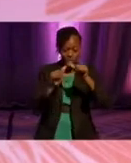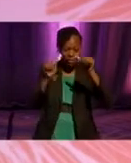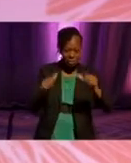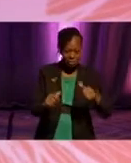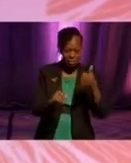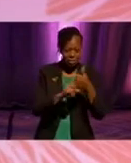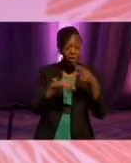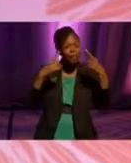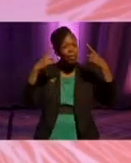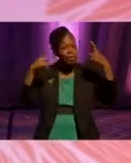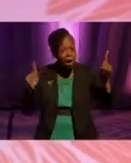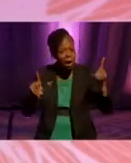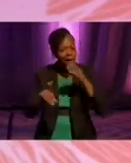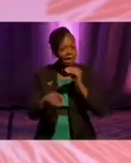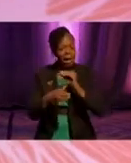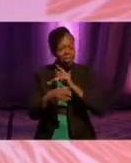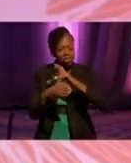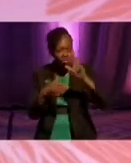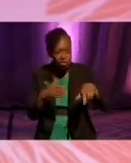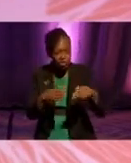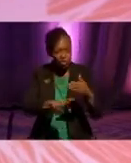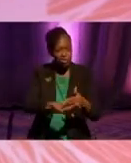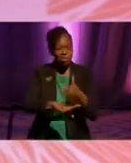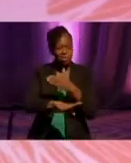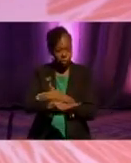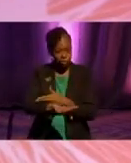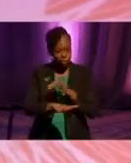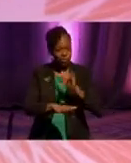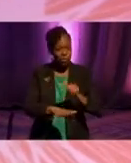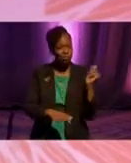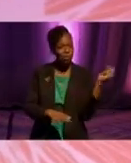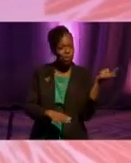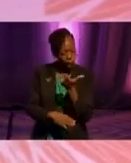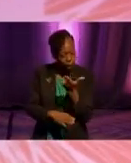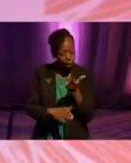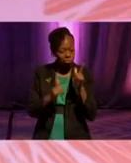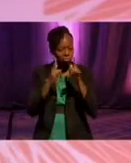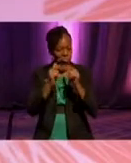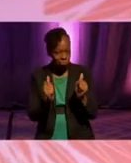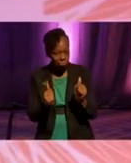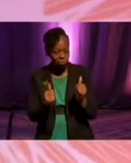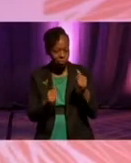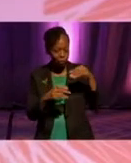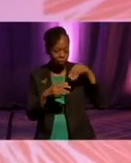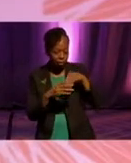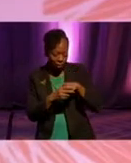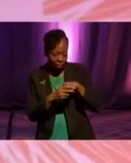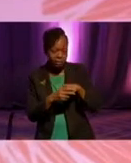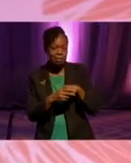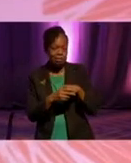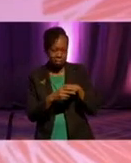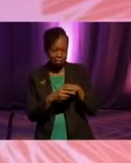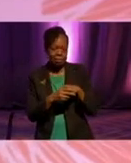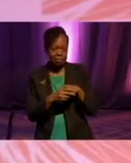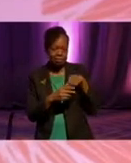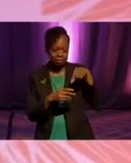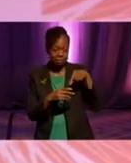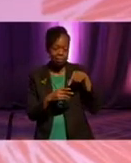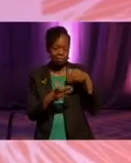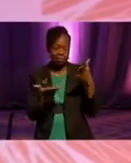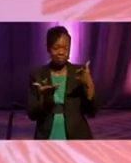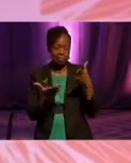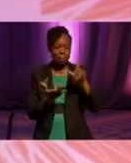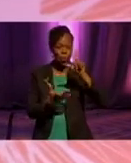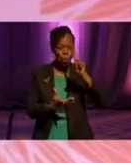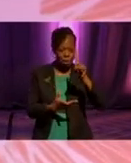for the outcomes to improve. That's all of what we are in this for. And so the one